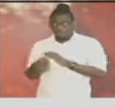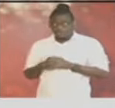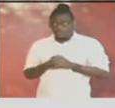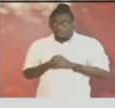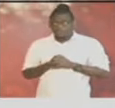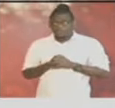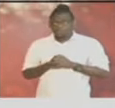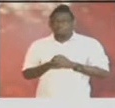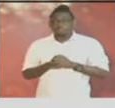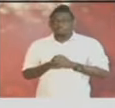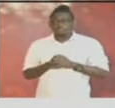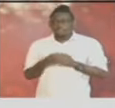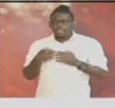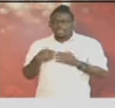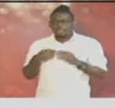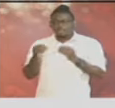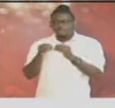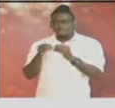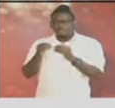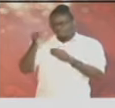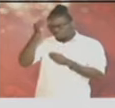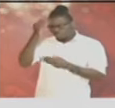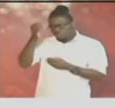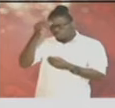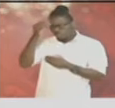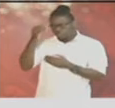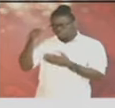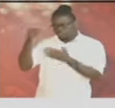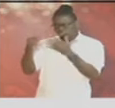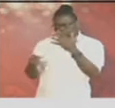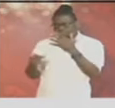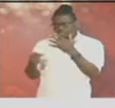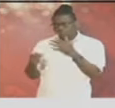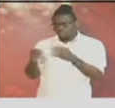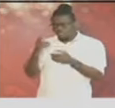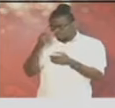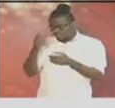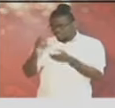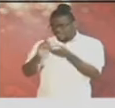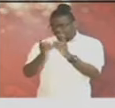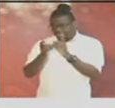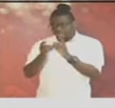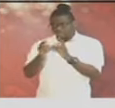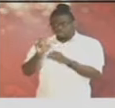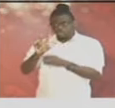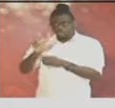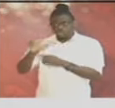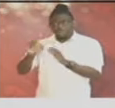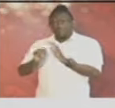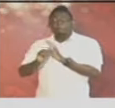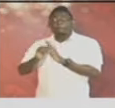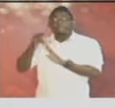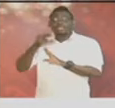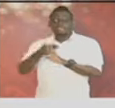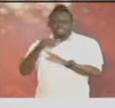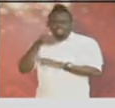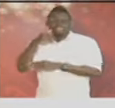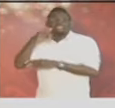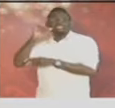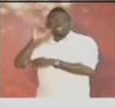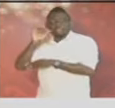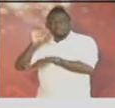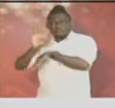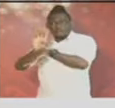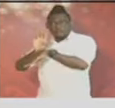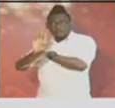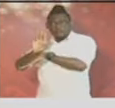epidemiological updates. Next slide, please. As at the date, the 23rd of March 2021 at 4 p.m., we